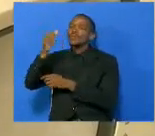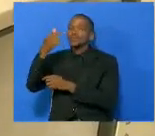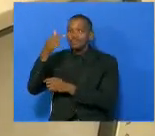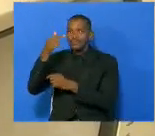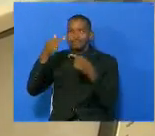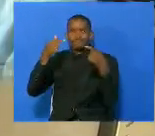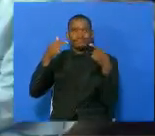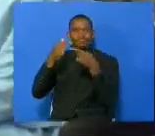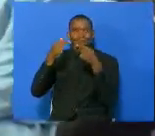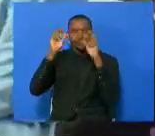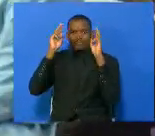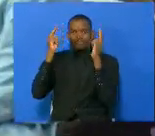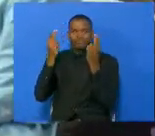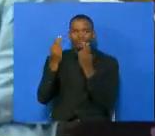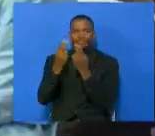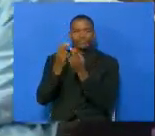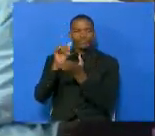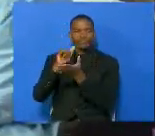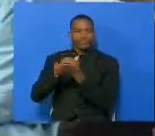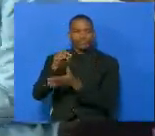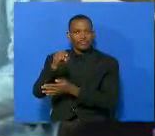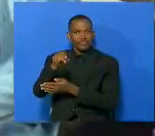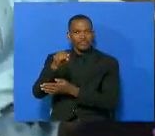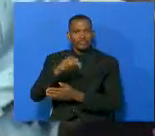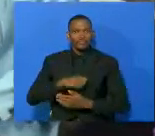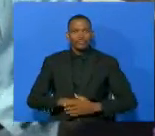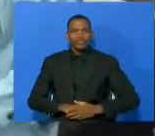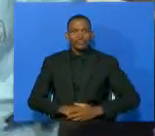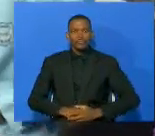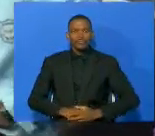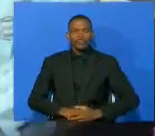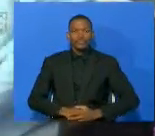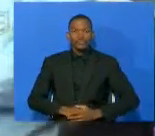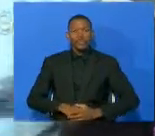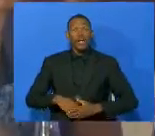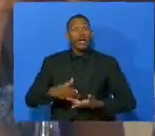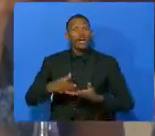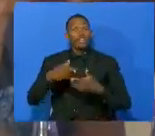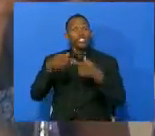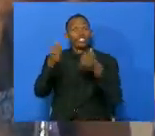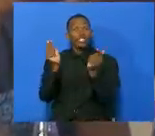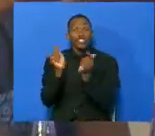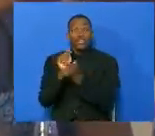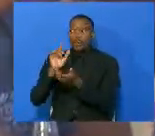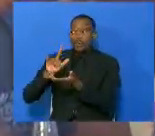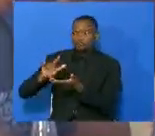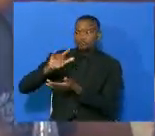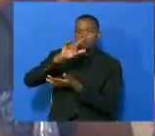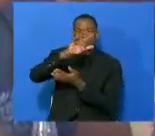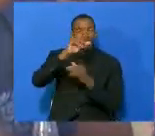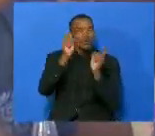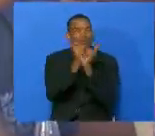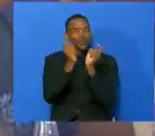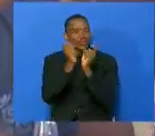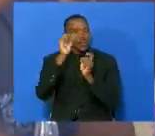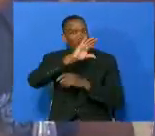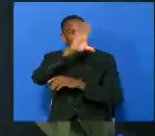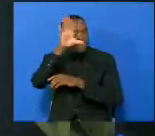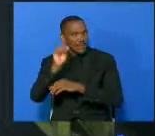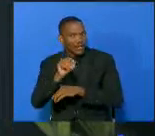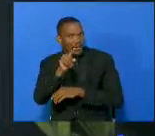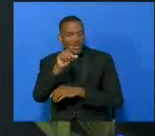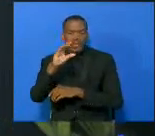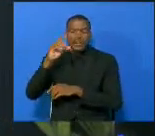International University of Science and Technology BUST. Setlhopha se se neng se ile kwa dikgaisanong tsa Africa Games kwa